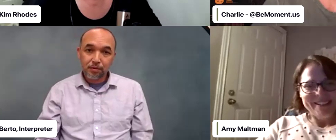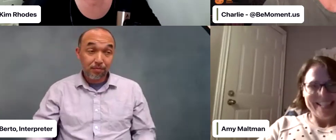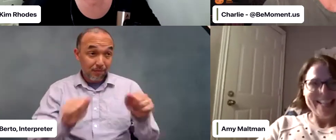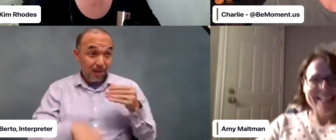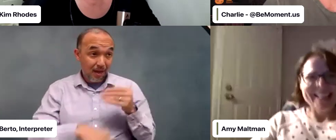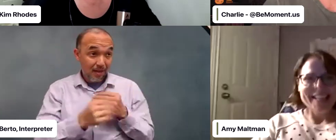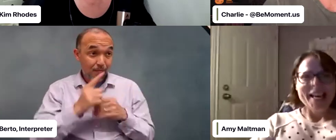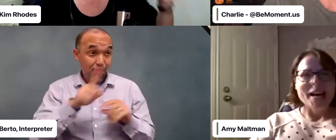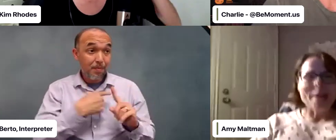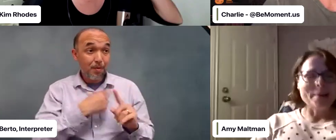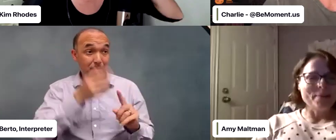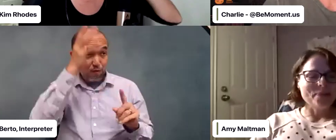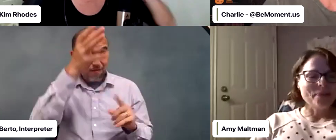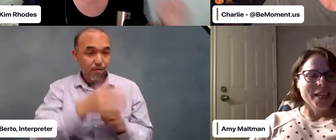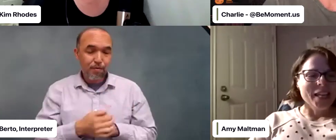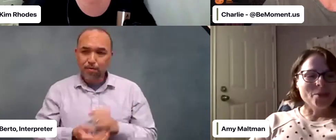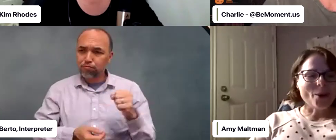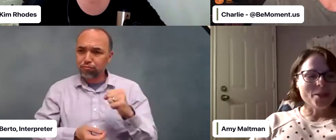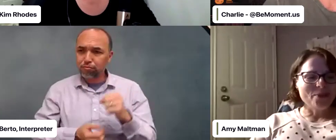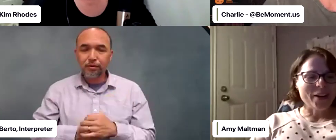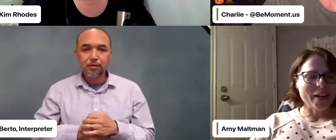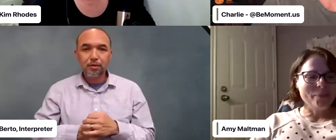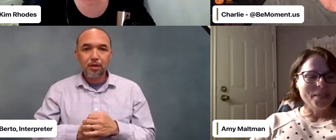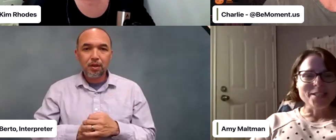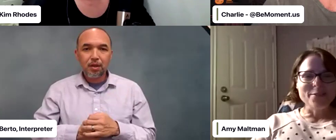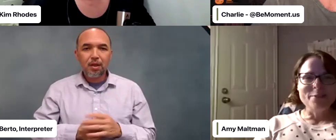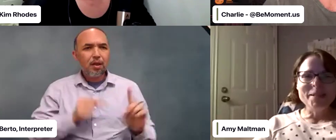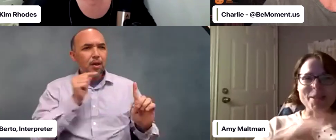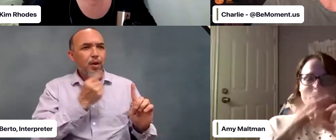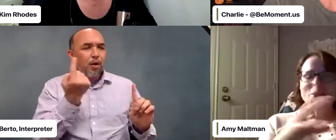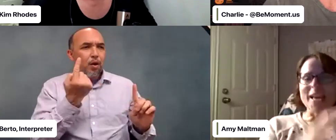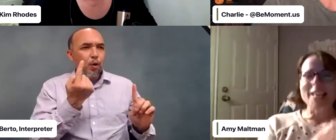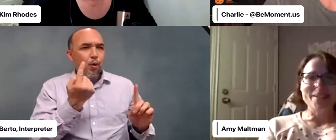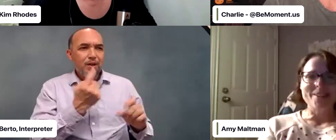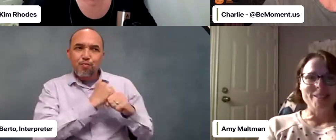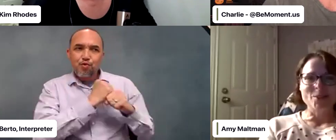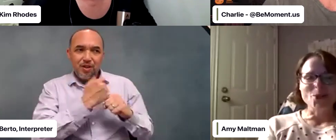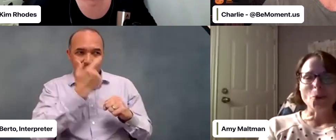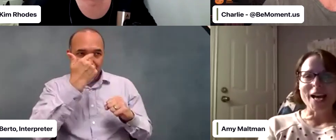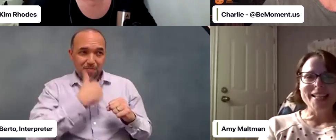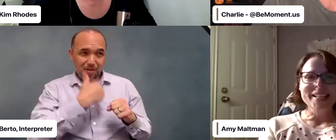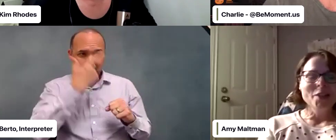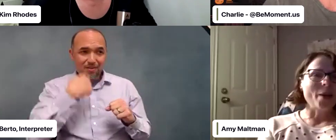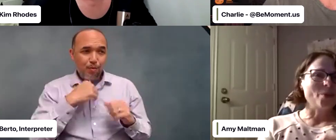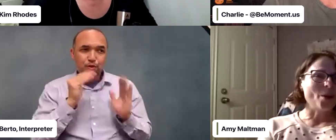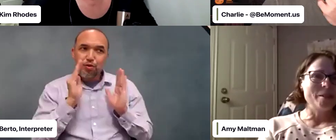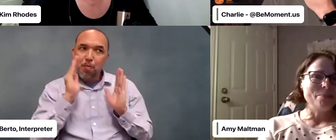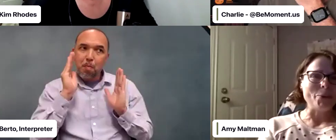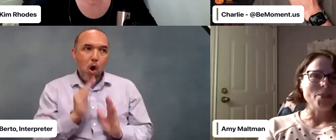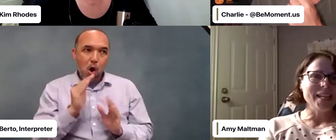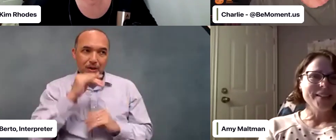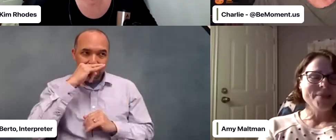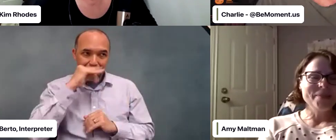grandfather? Um, he was always very protective of me because I was so tiny when I was little and so quiet. So I was always